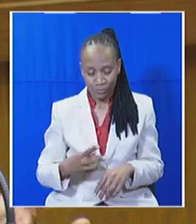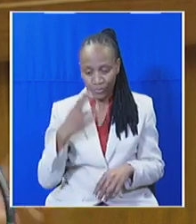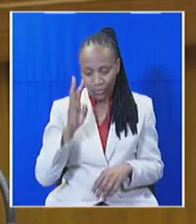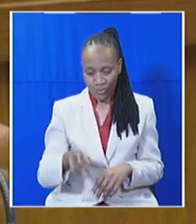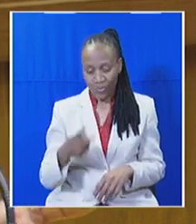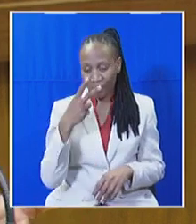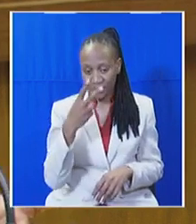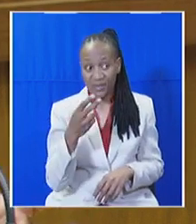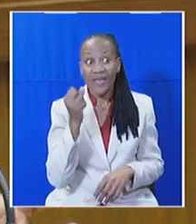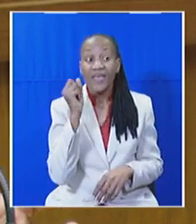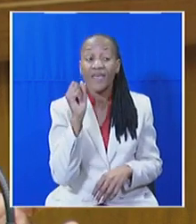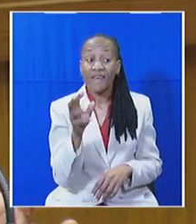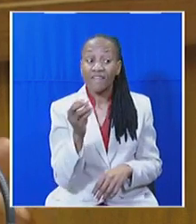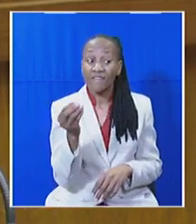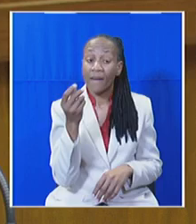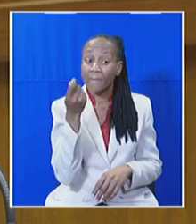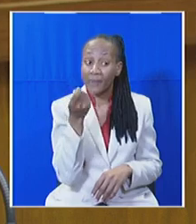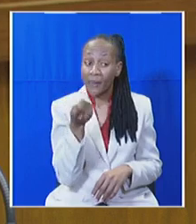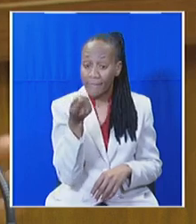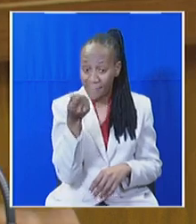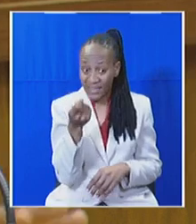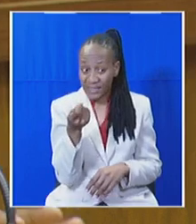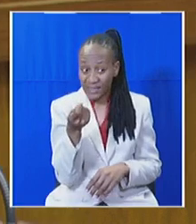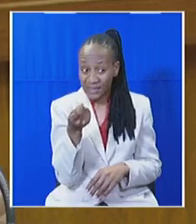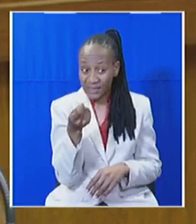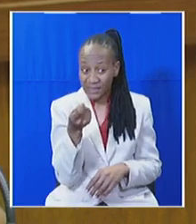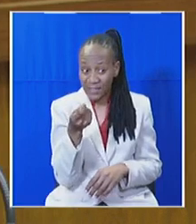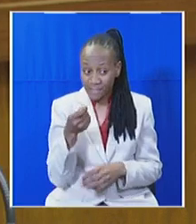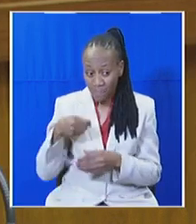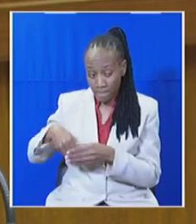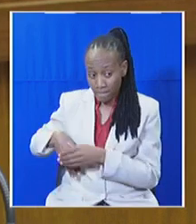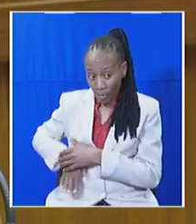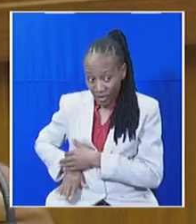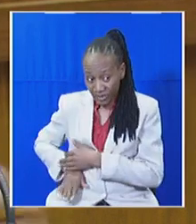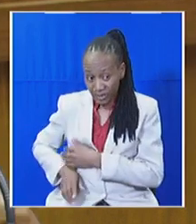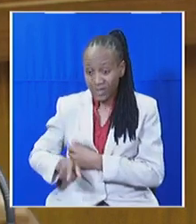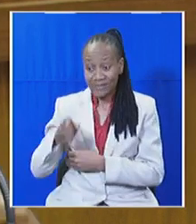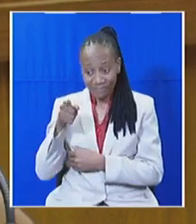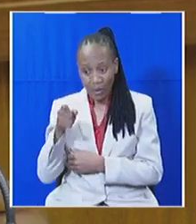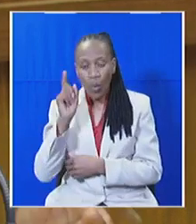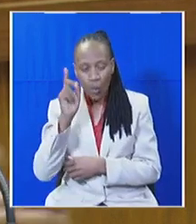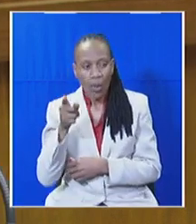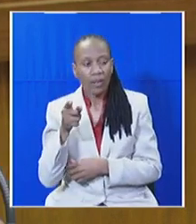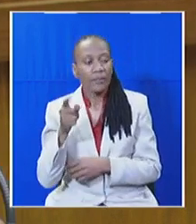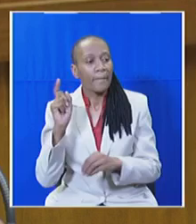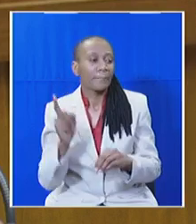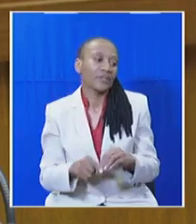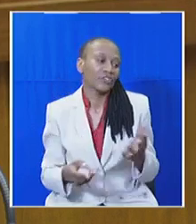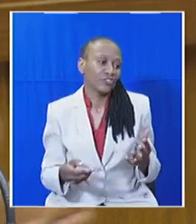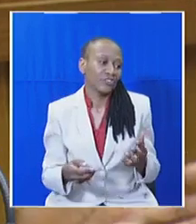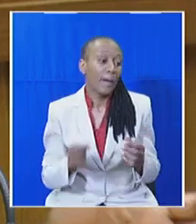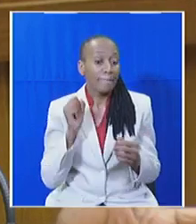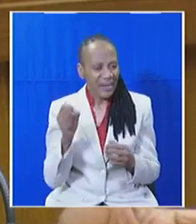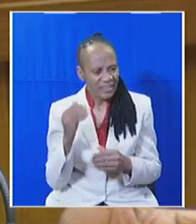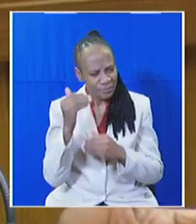who ate money, who are those people? There are processes that I cannot interfere, even if I'm a president.